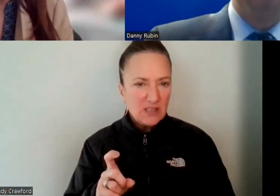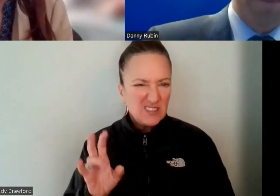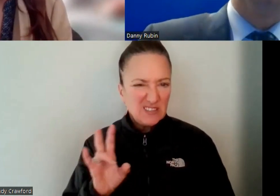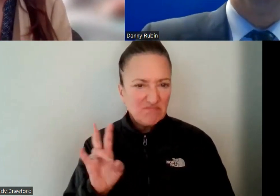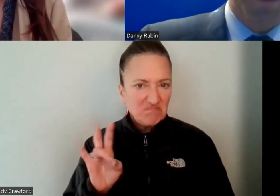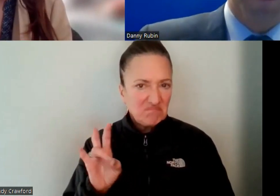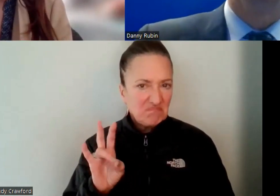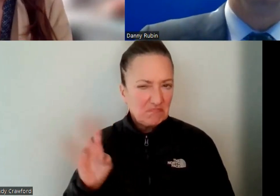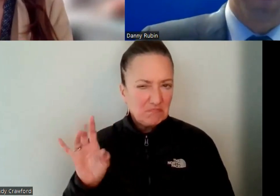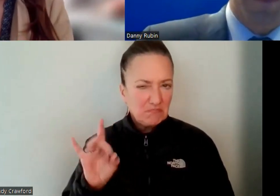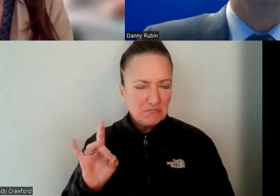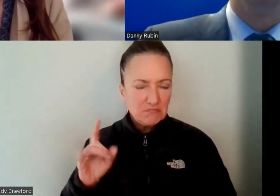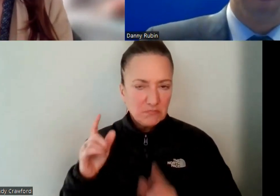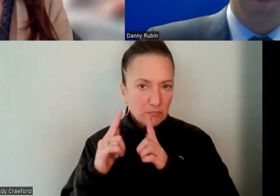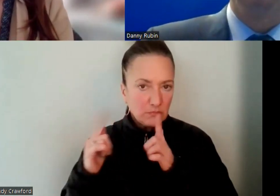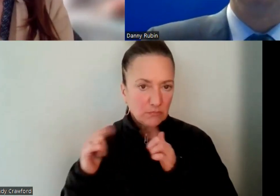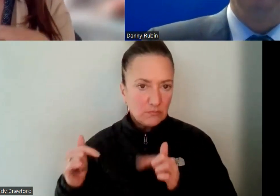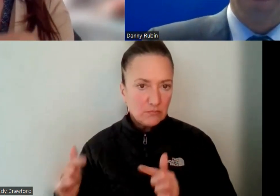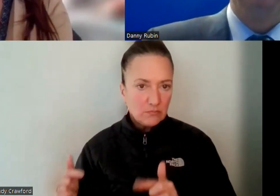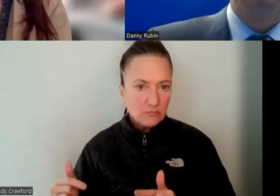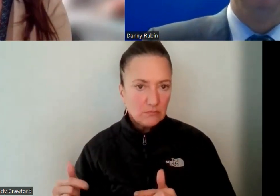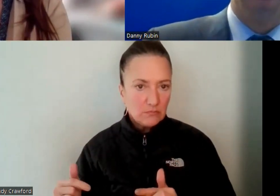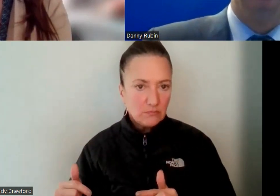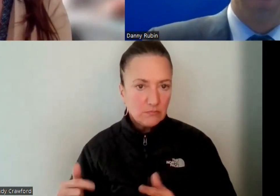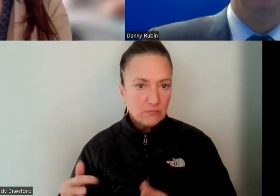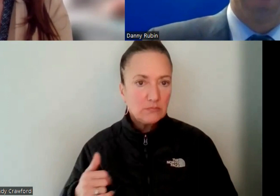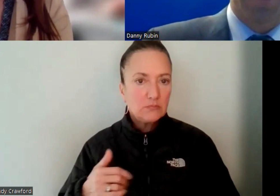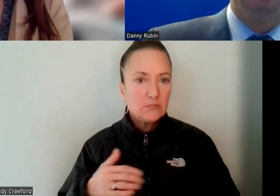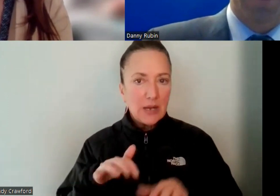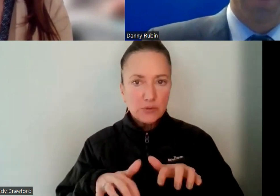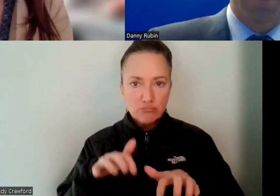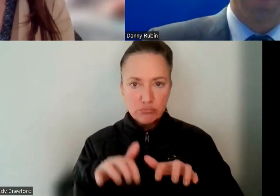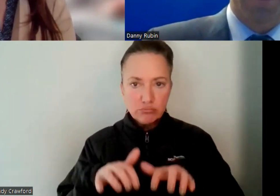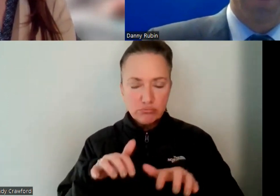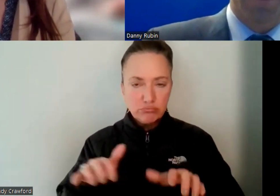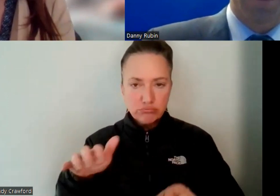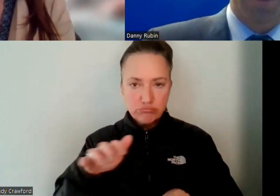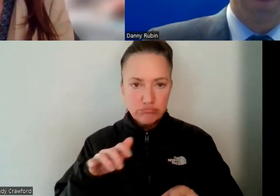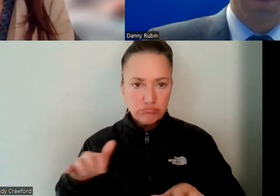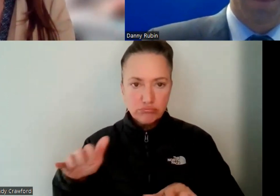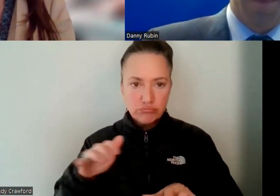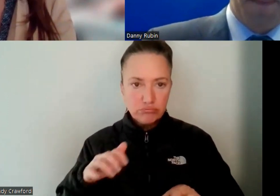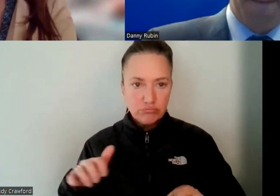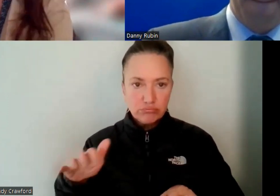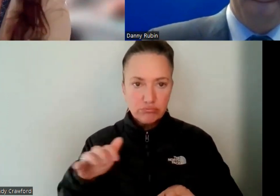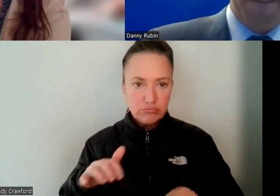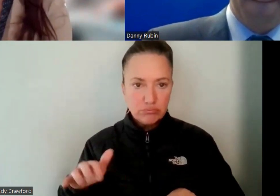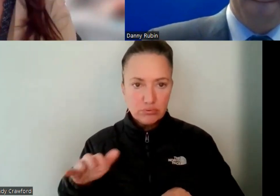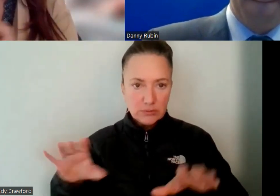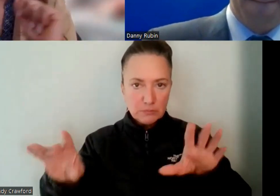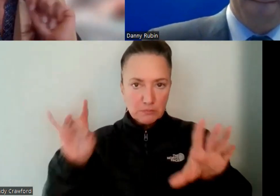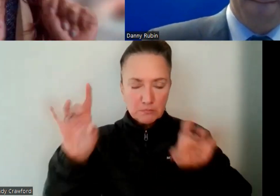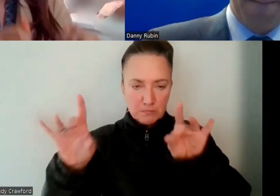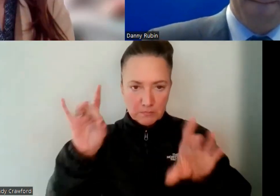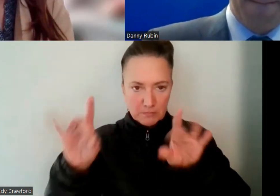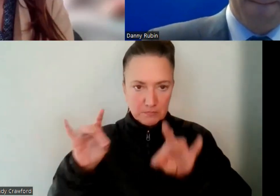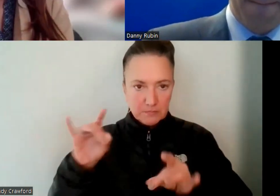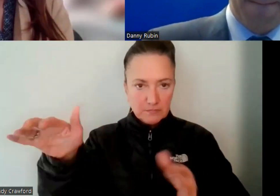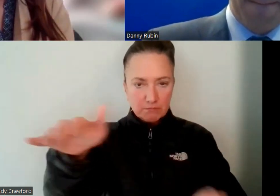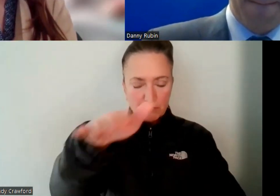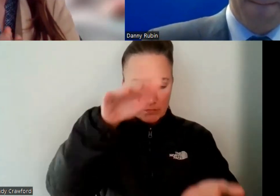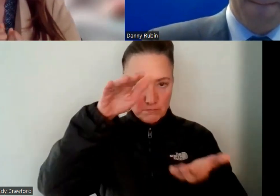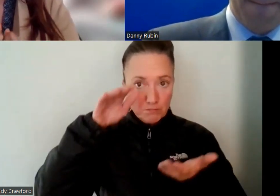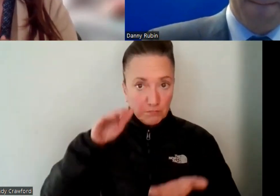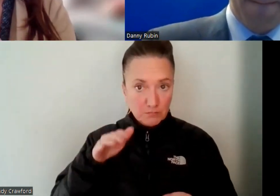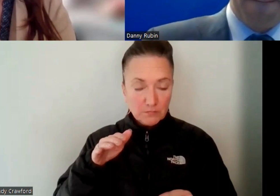8 different prescriptions. I was at the cash register. I went ahead and picked out all her prescriptions, came to the